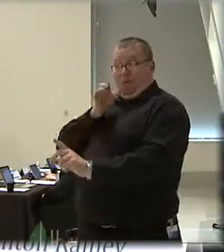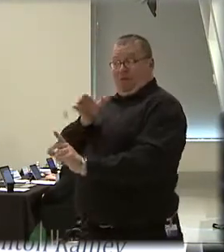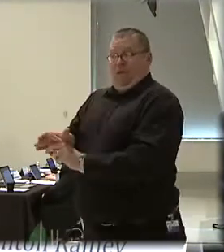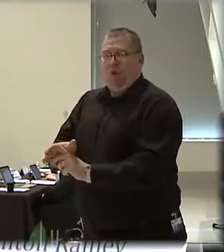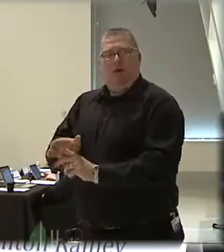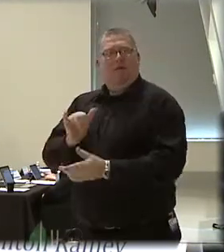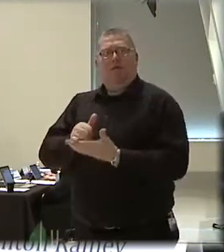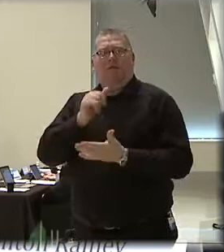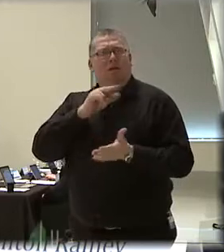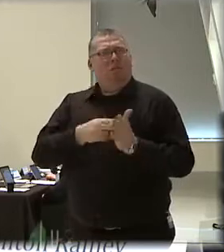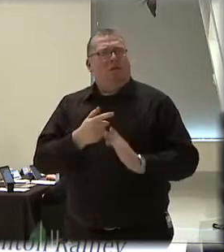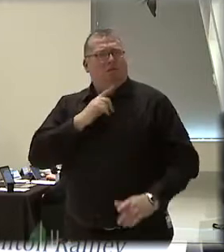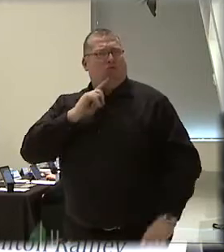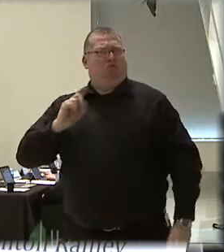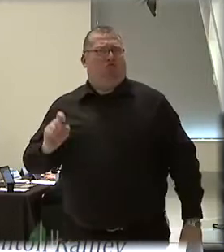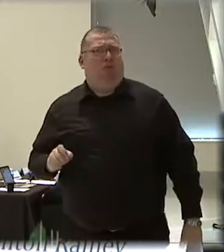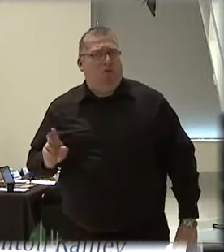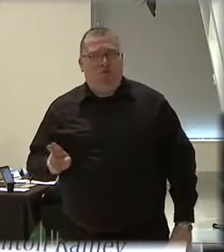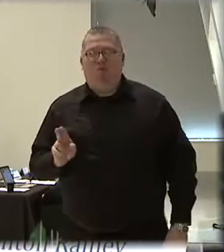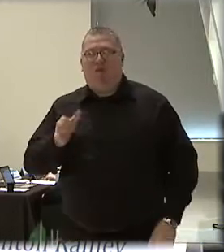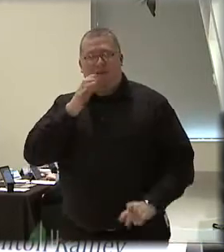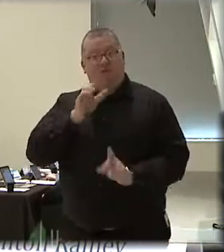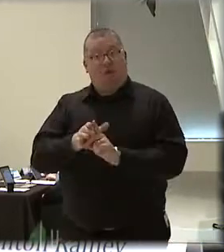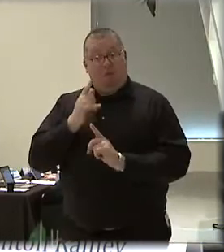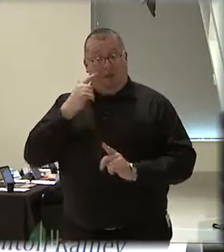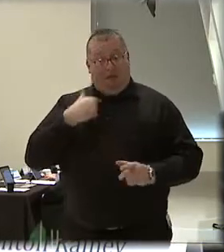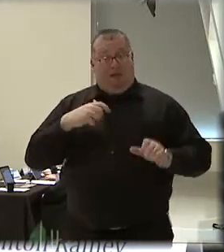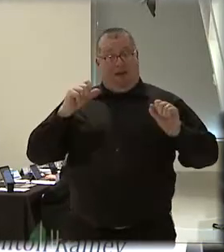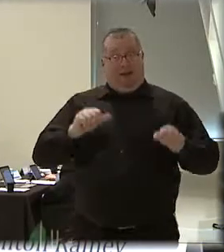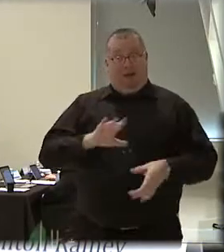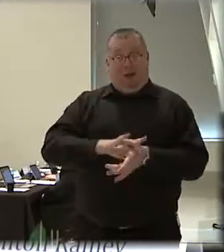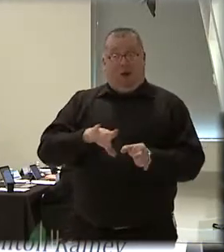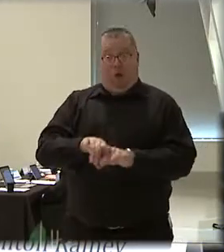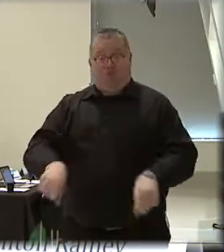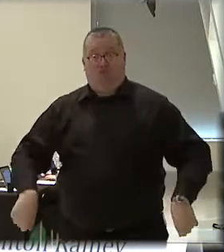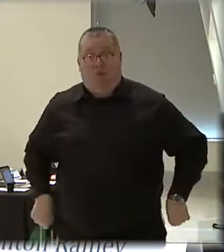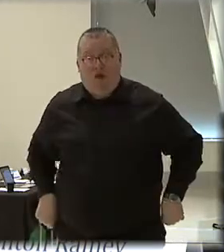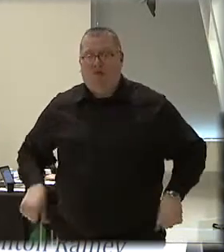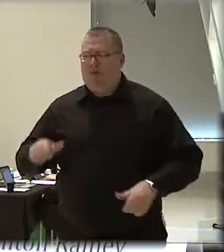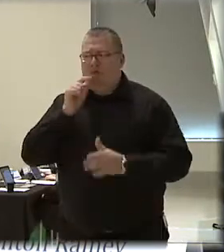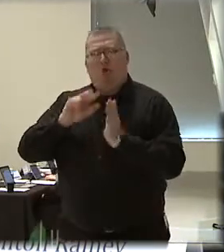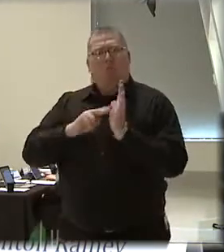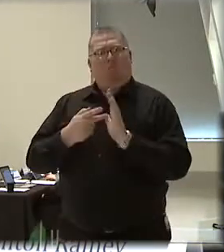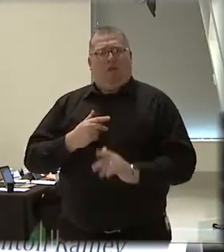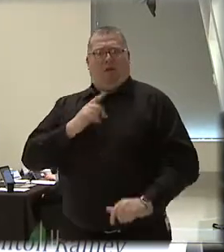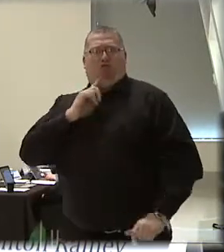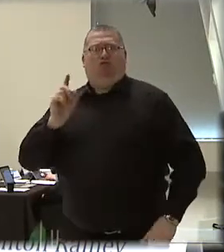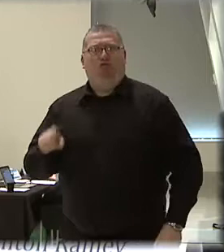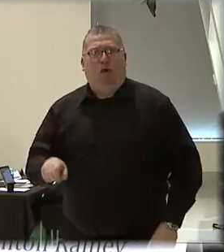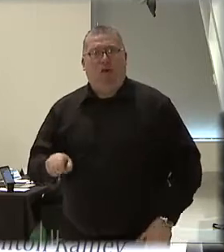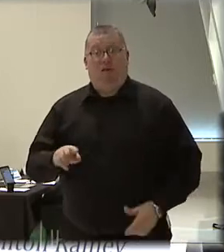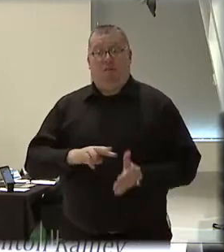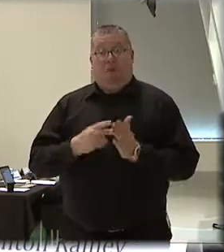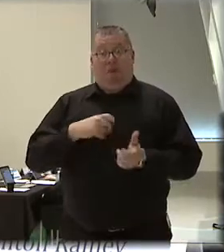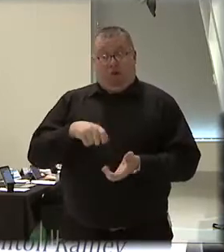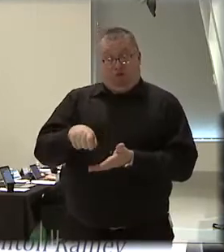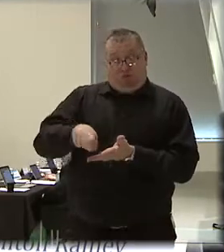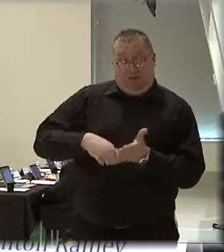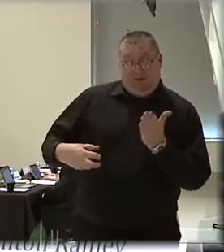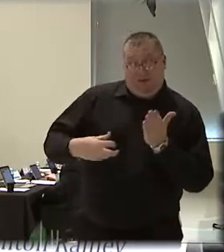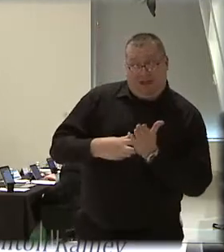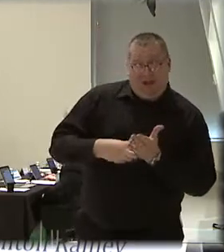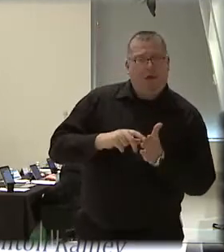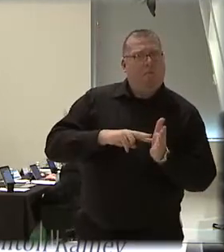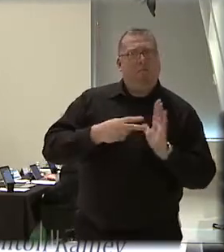that necessarily I should. Just because I can make an arrest doesn't mean that I necessarily should. Just because I can write a ticket doesn't